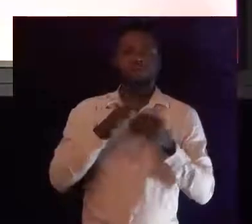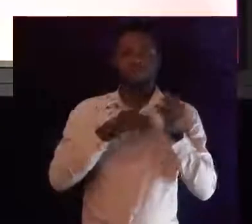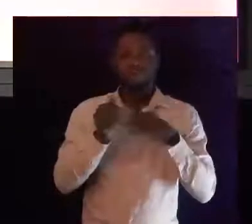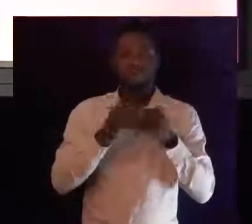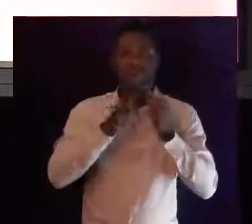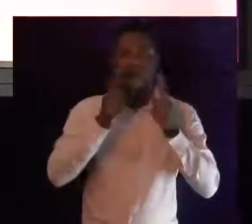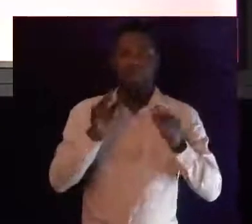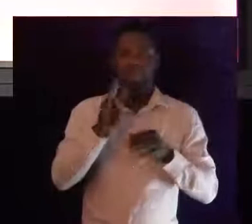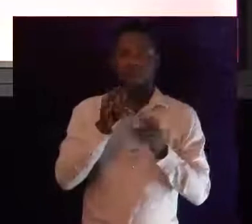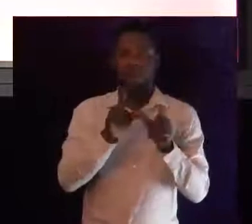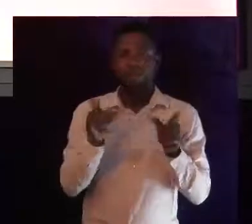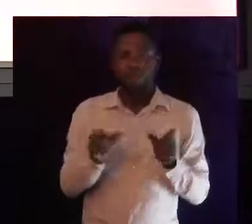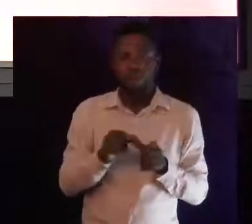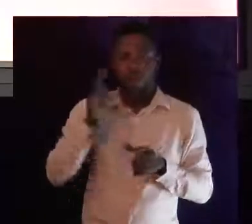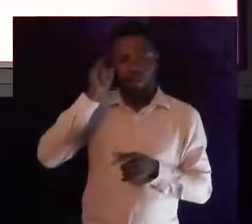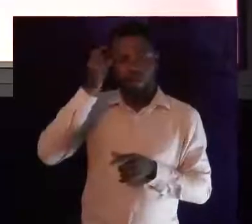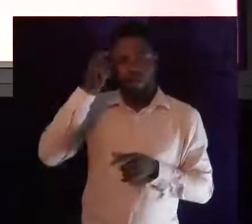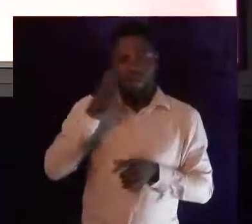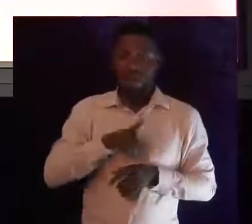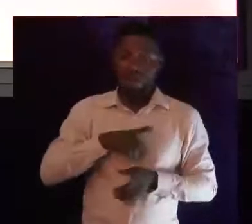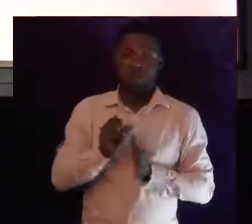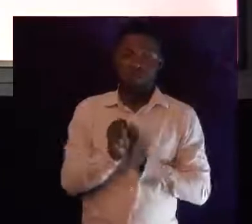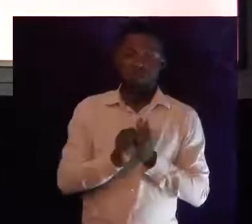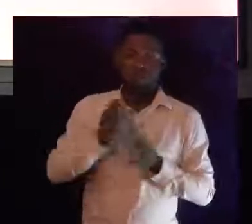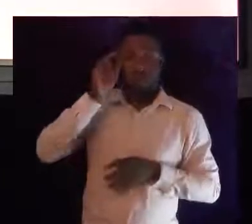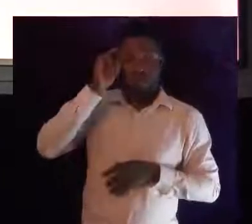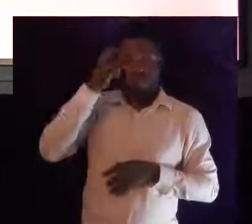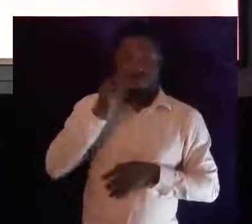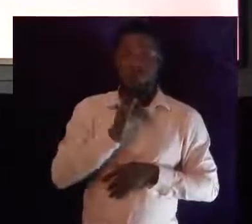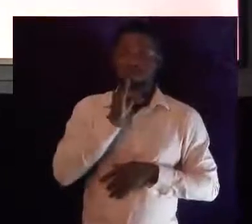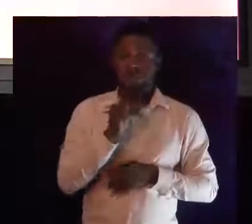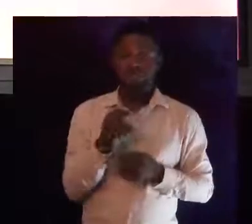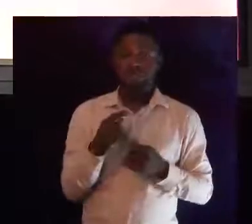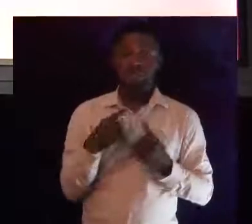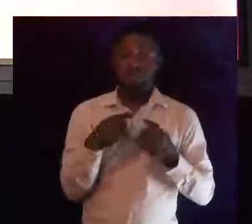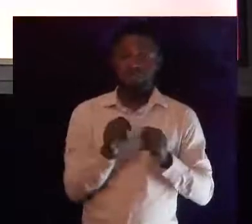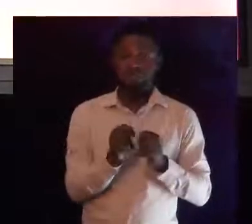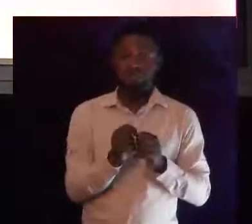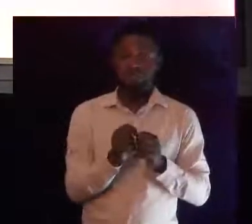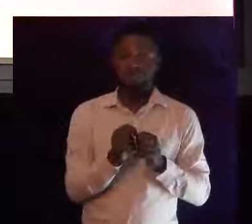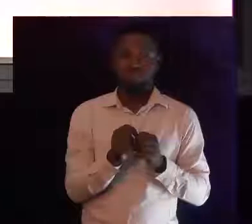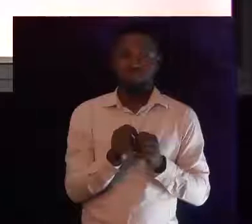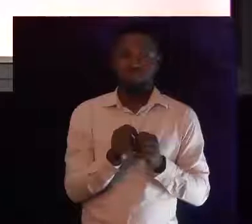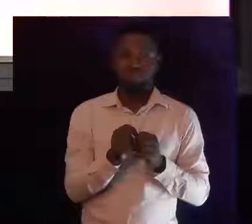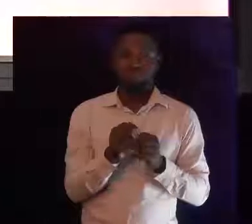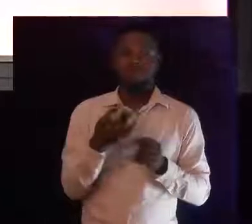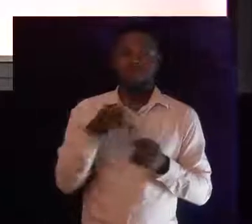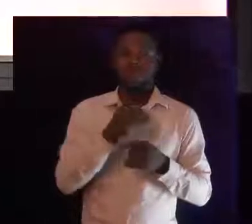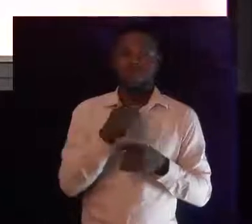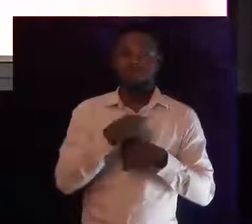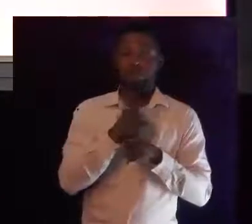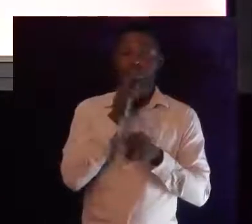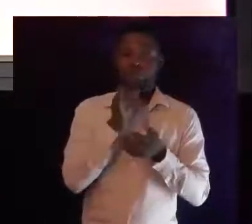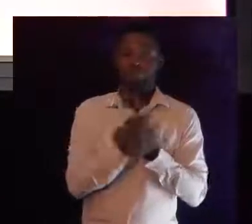level should be encouraged. Although Lagos State government is doing its own best